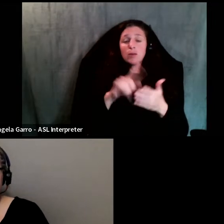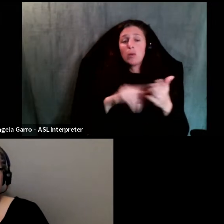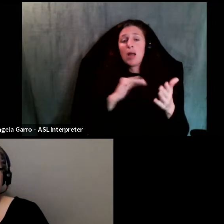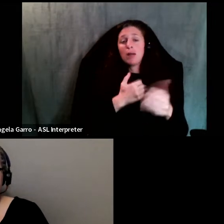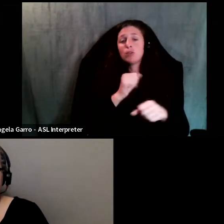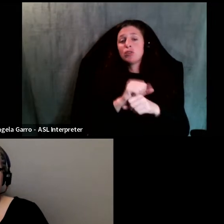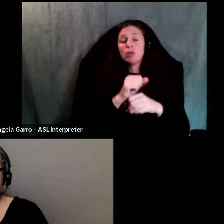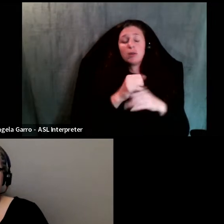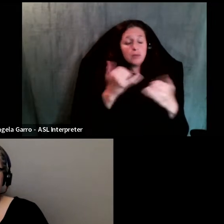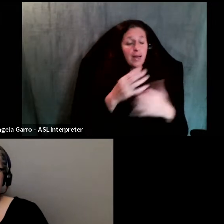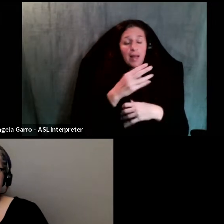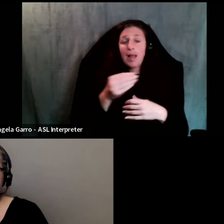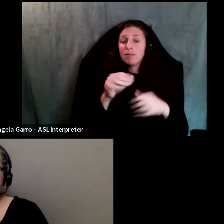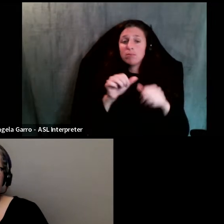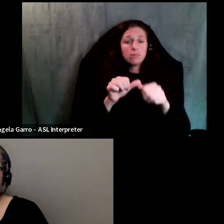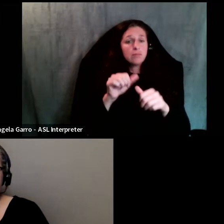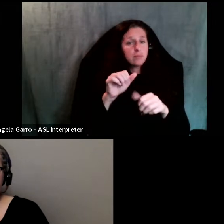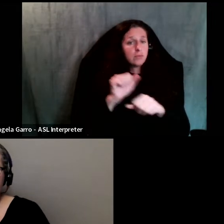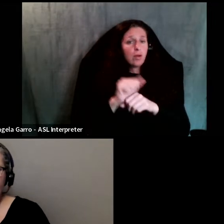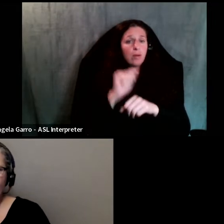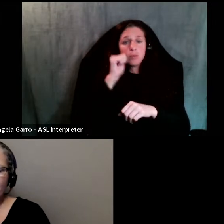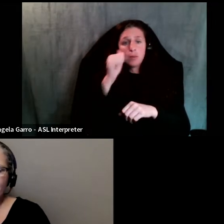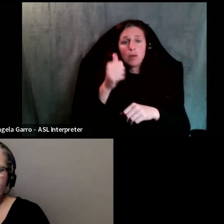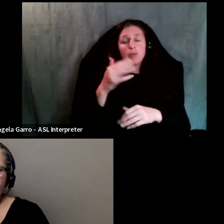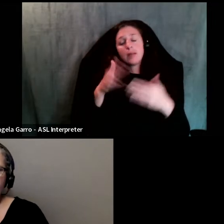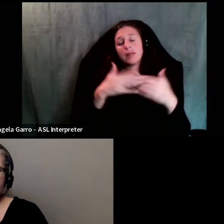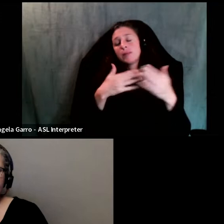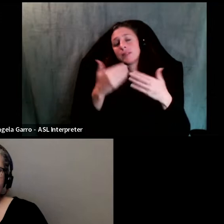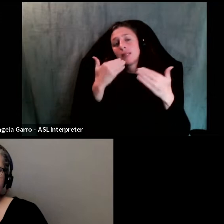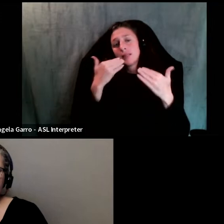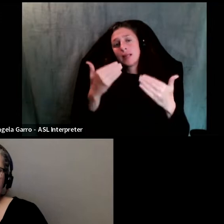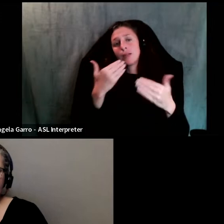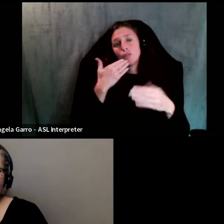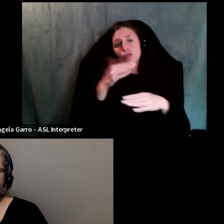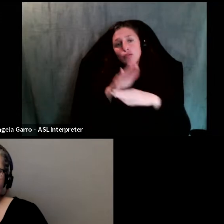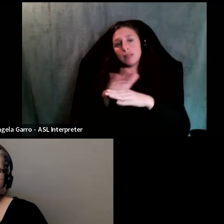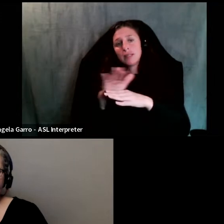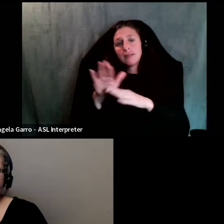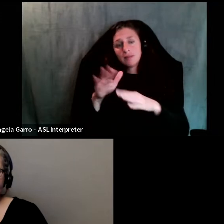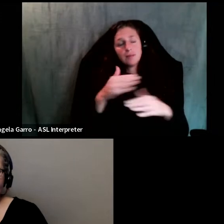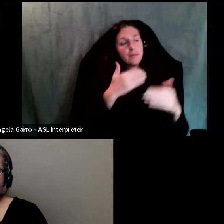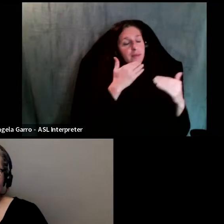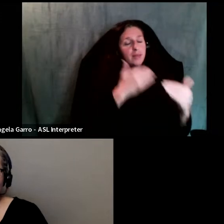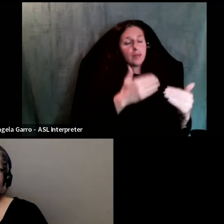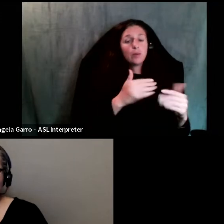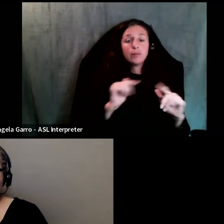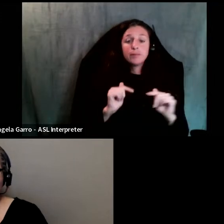it'll be tomorrow. So anyway, thank you and good evening. Thank you.